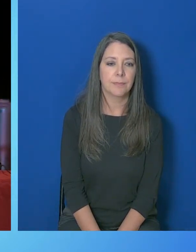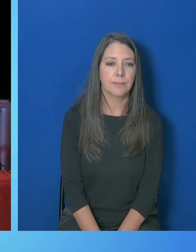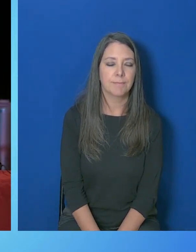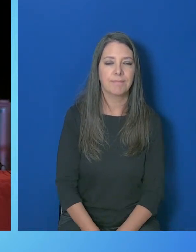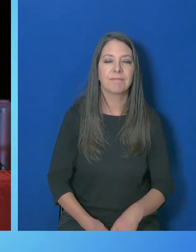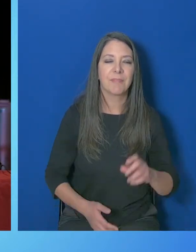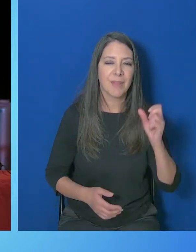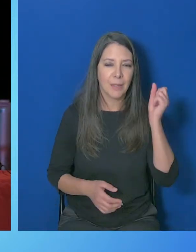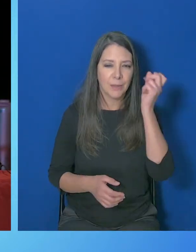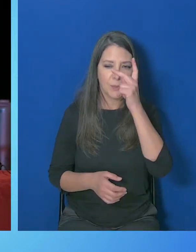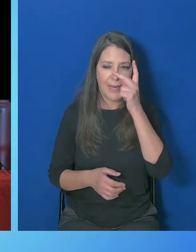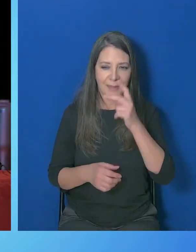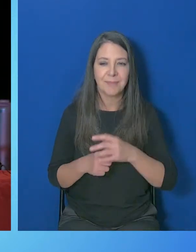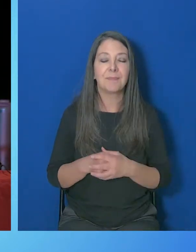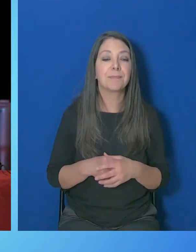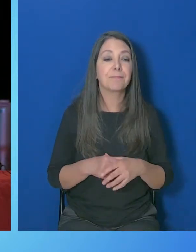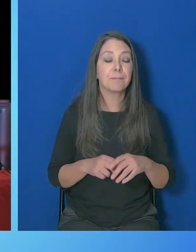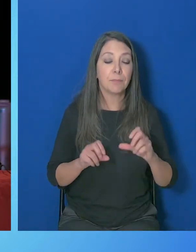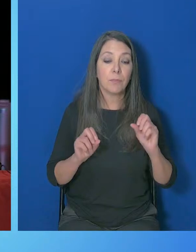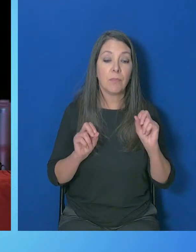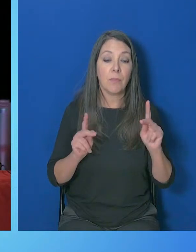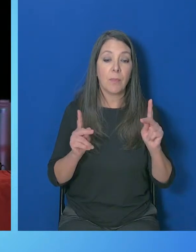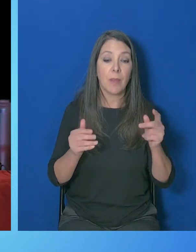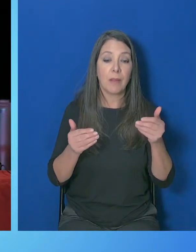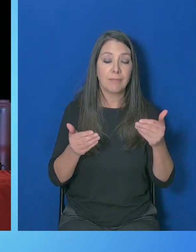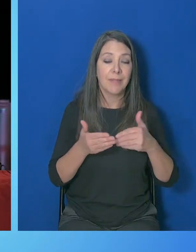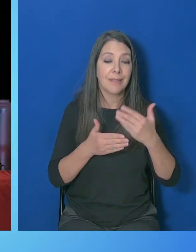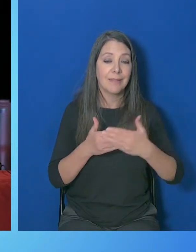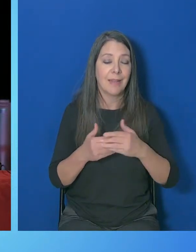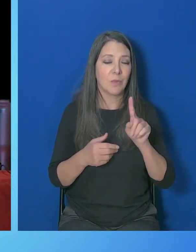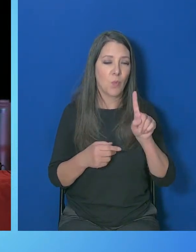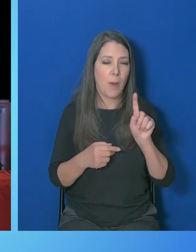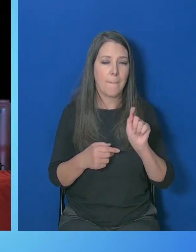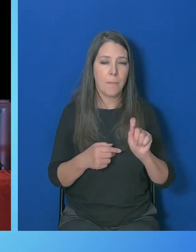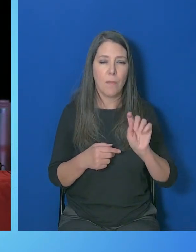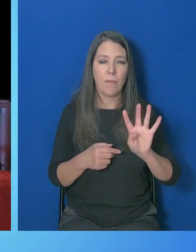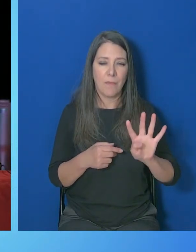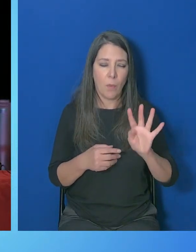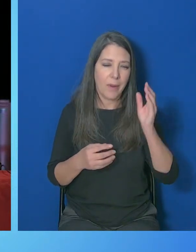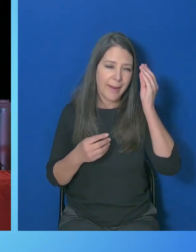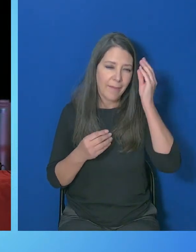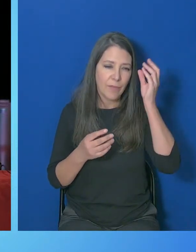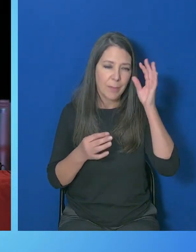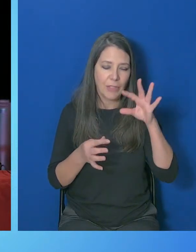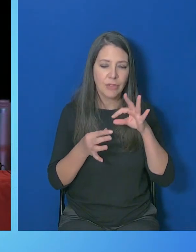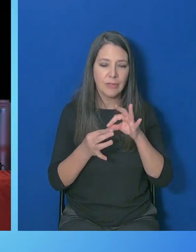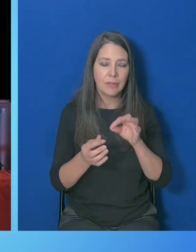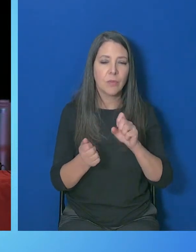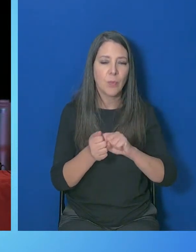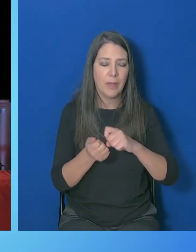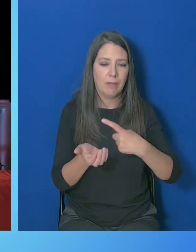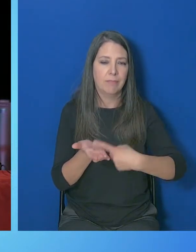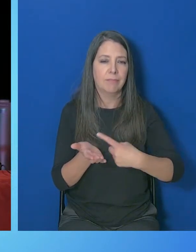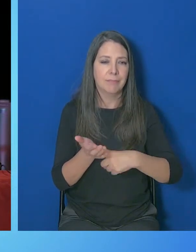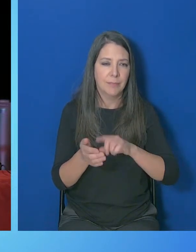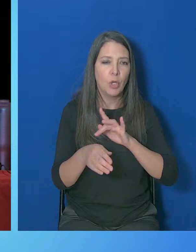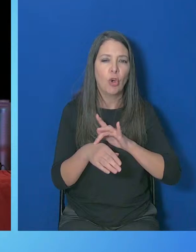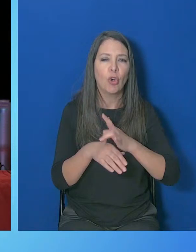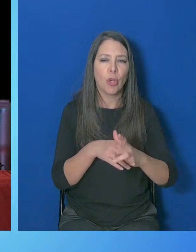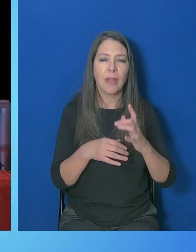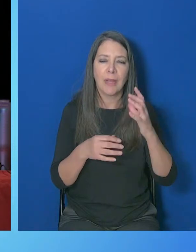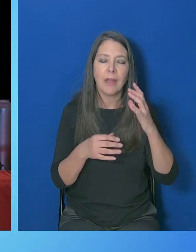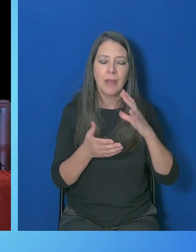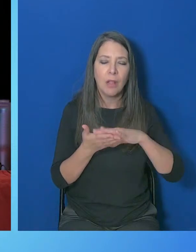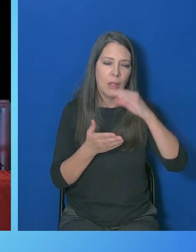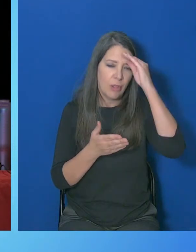All right, moving on to 1.4, information item, brief overview of the Early Learning Program.